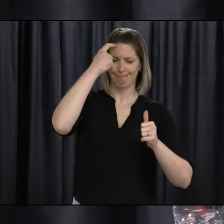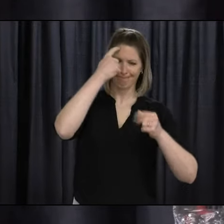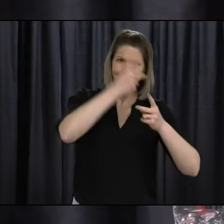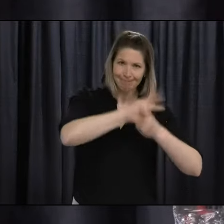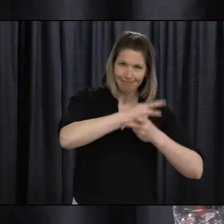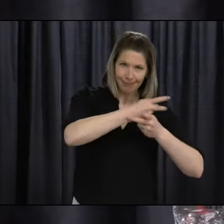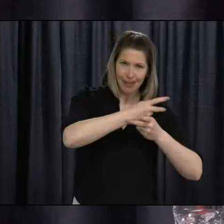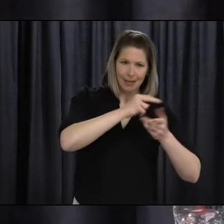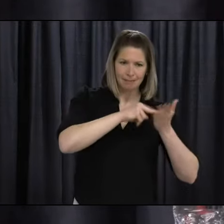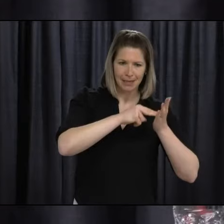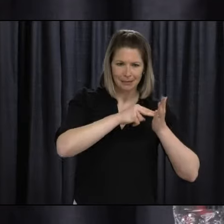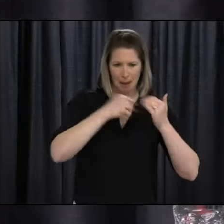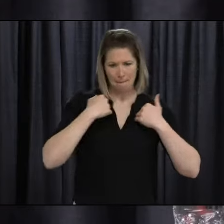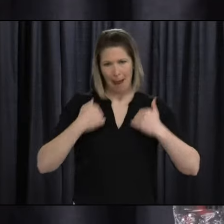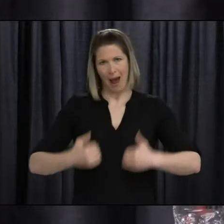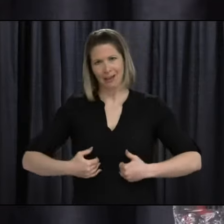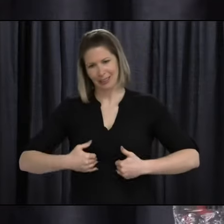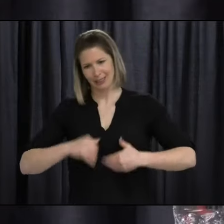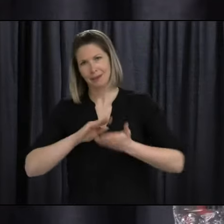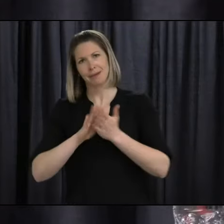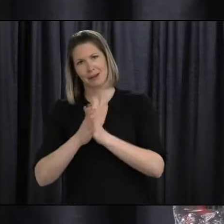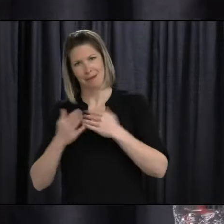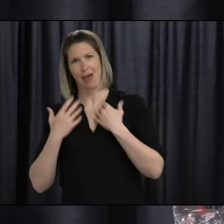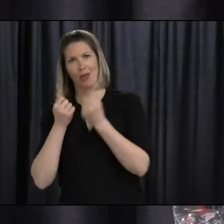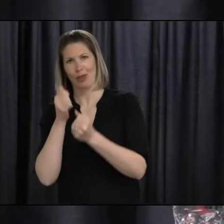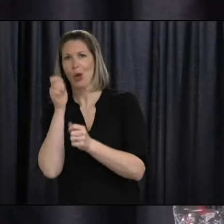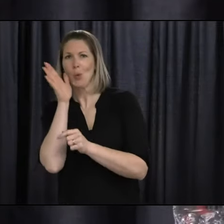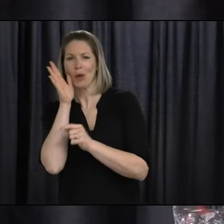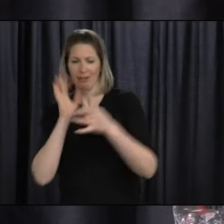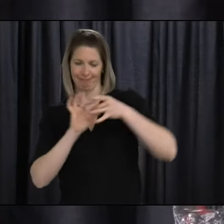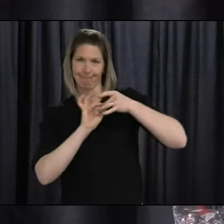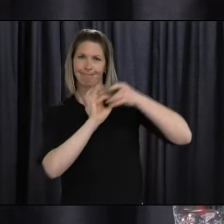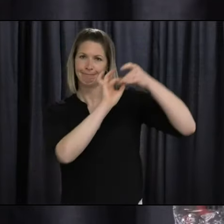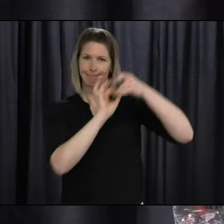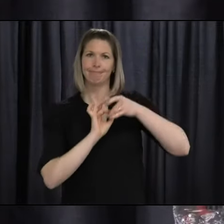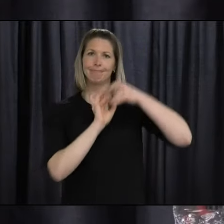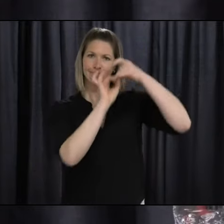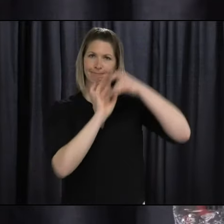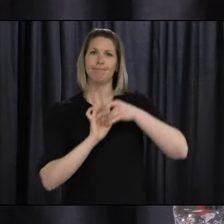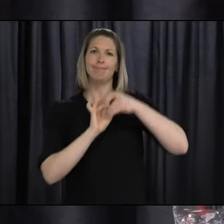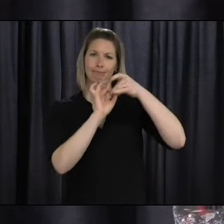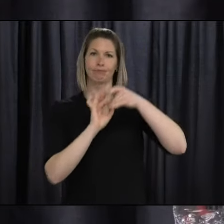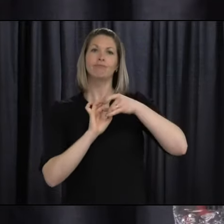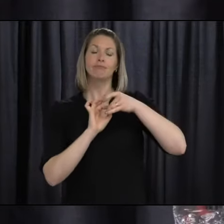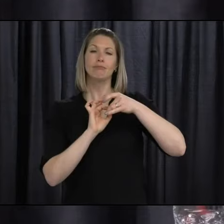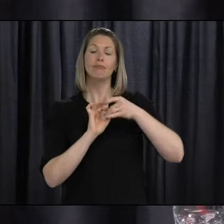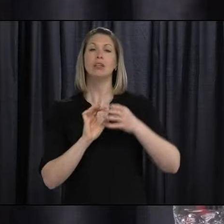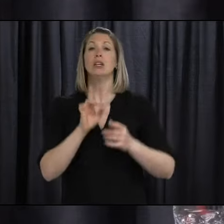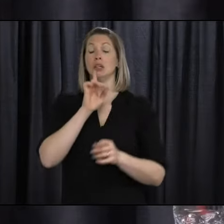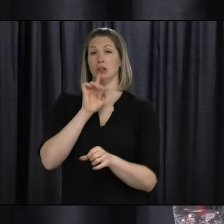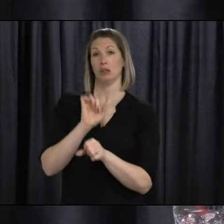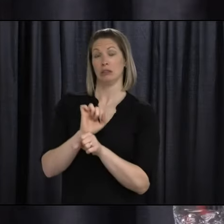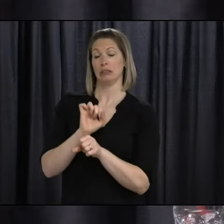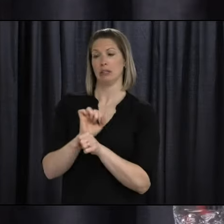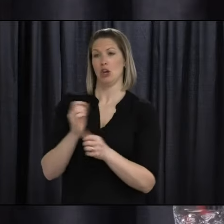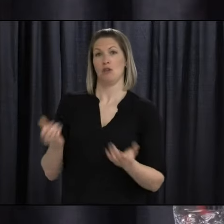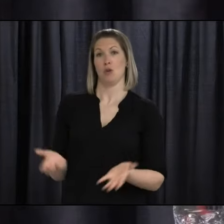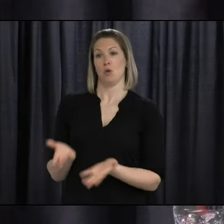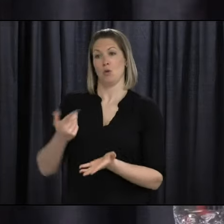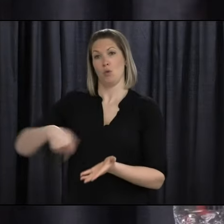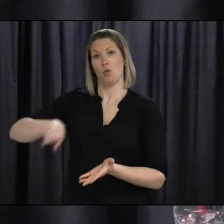governments successively has been something of the Cinderella of healthcare. And one of our commitments was to increase the